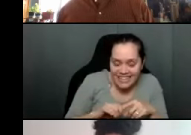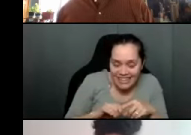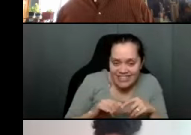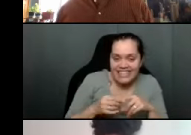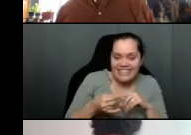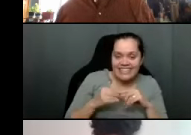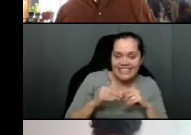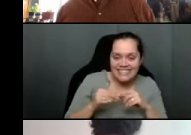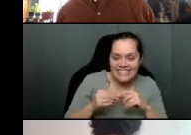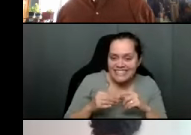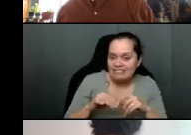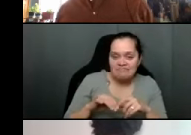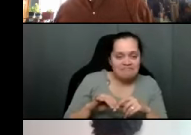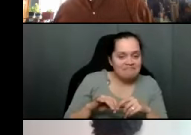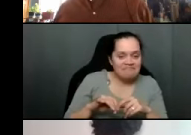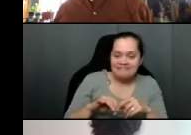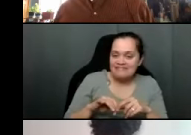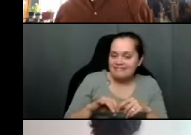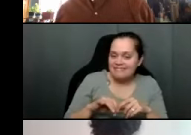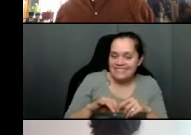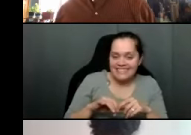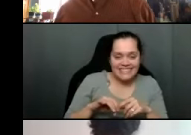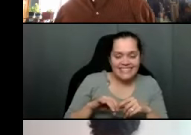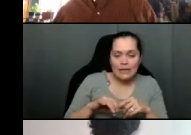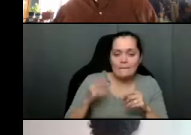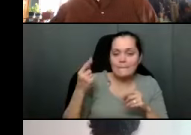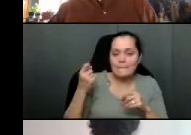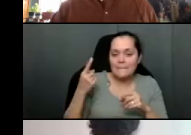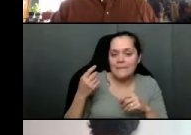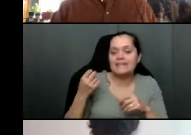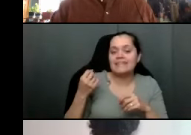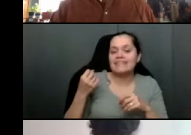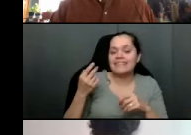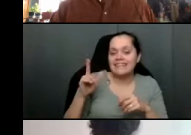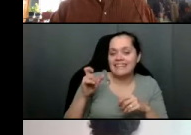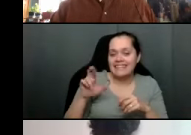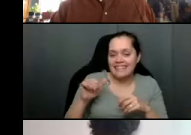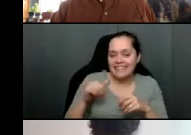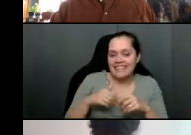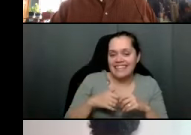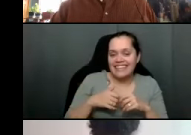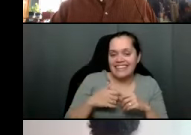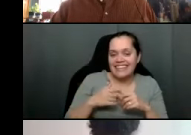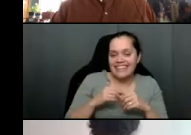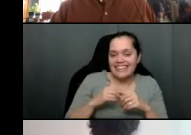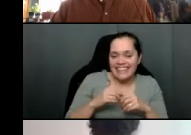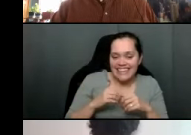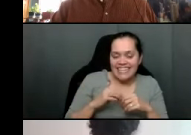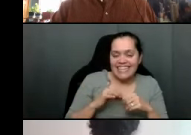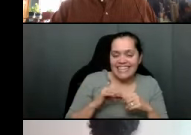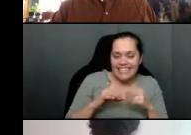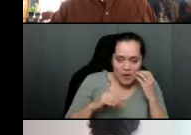poll question. All right, so far 11 of you have answered, 12 of you, or it's 12 things in the chat